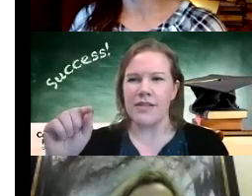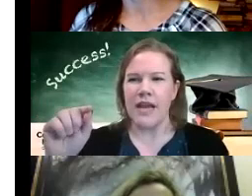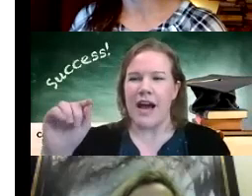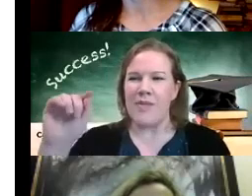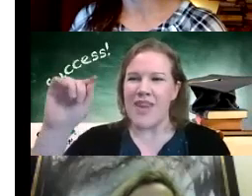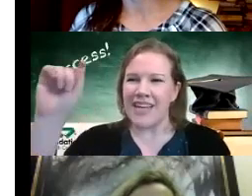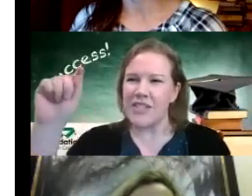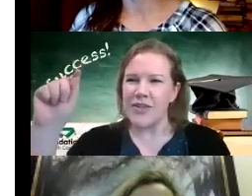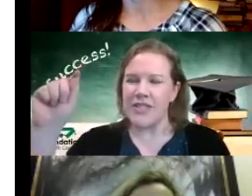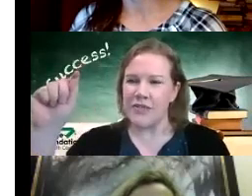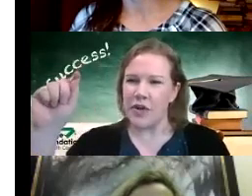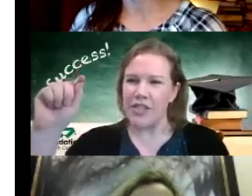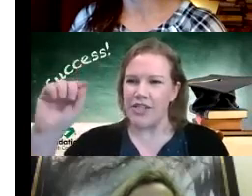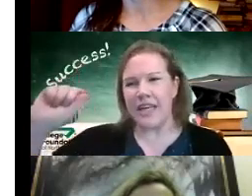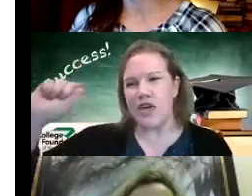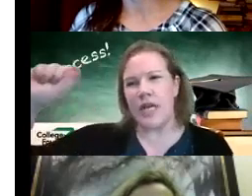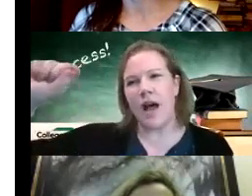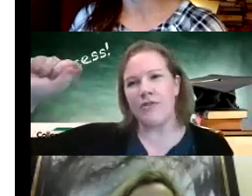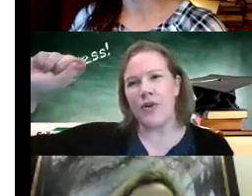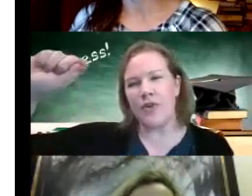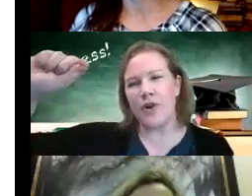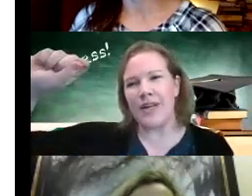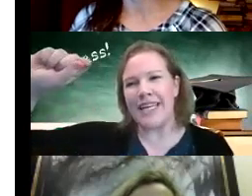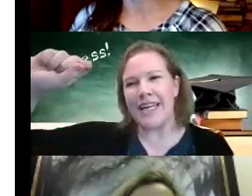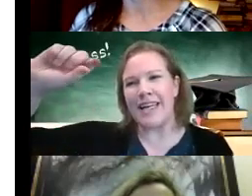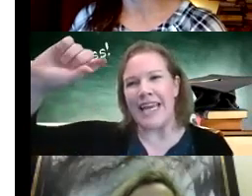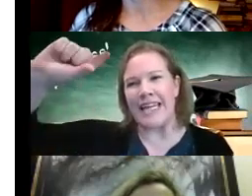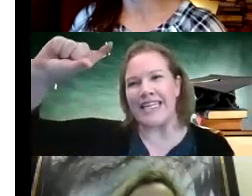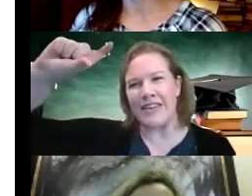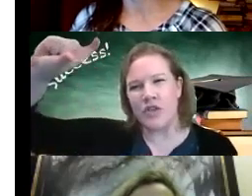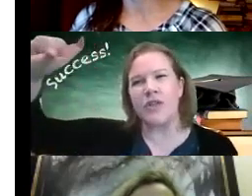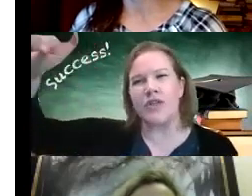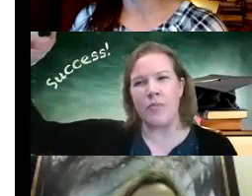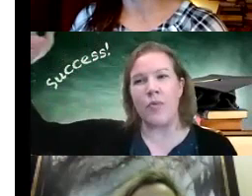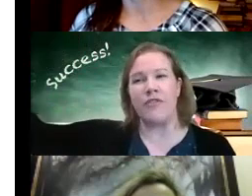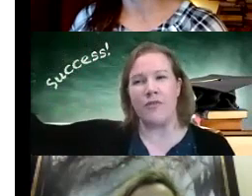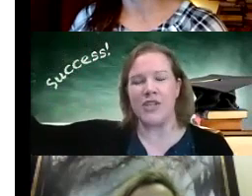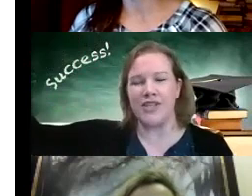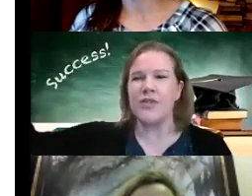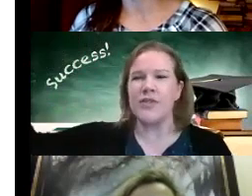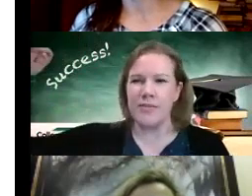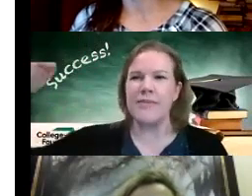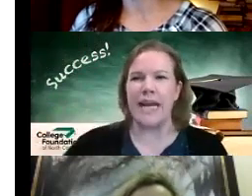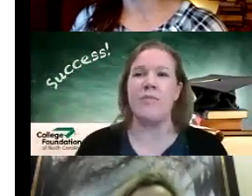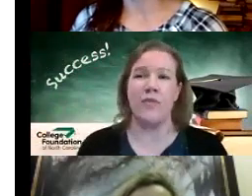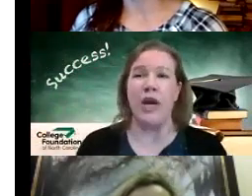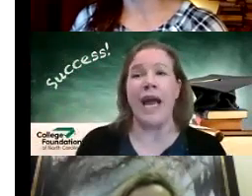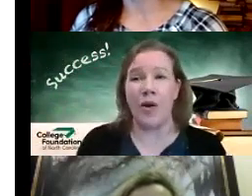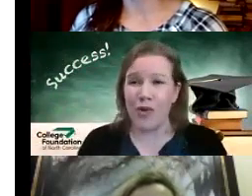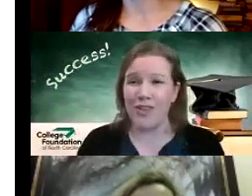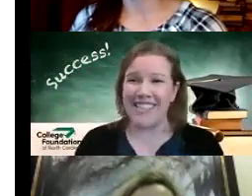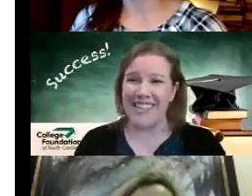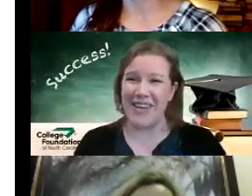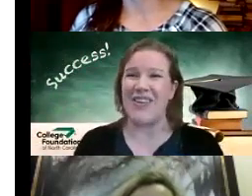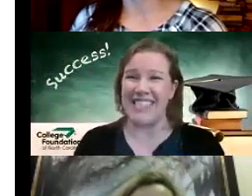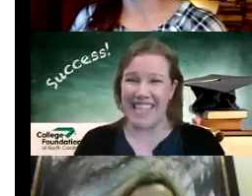marks next to the different questions that you can hover over or click on, and it gives you a little bit more information. So sometimes that can be very